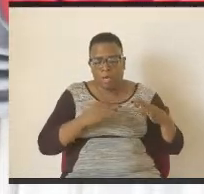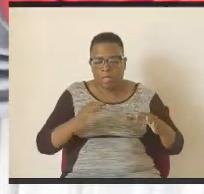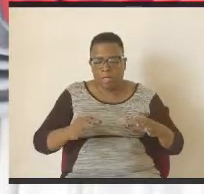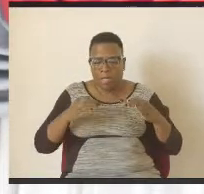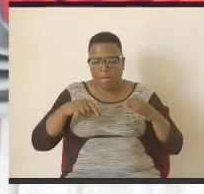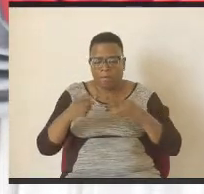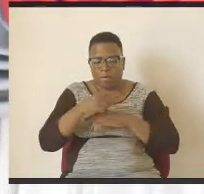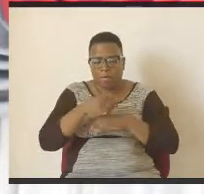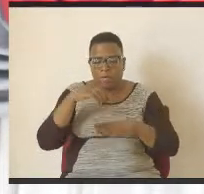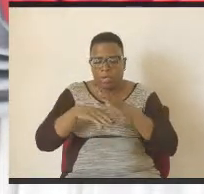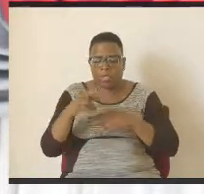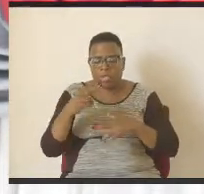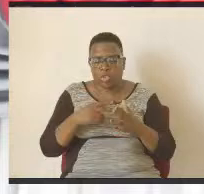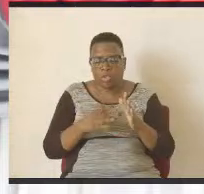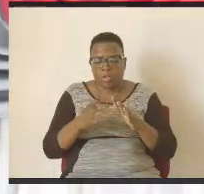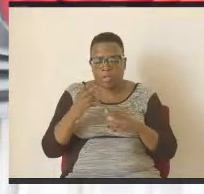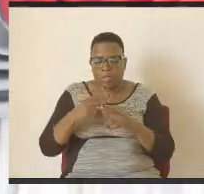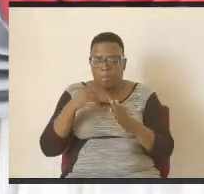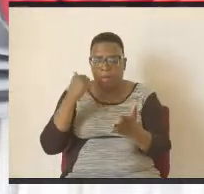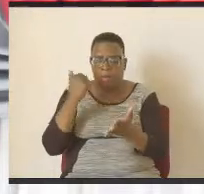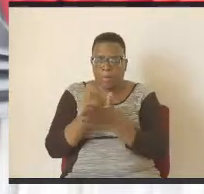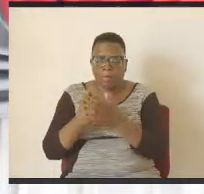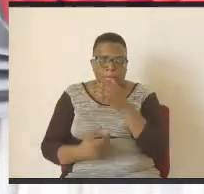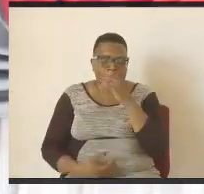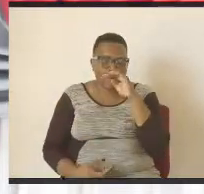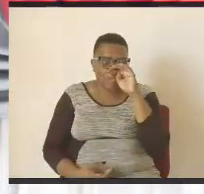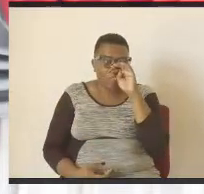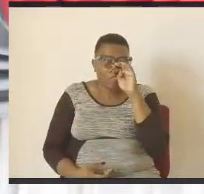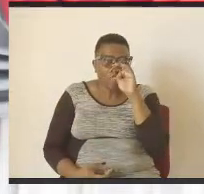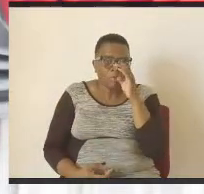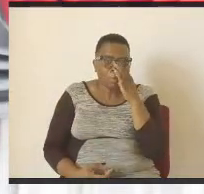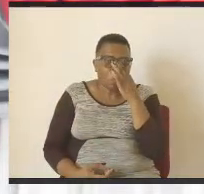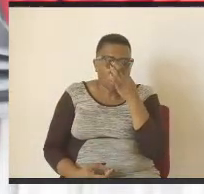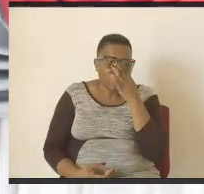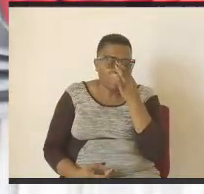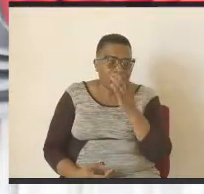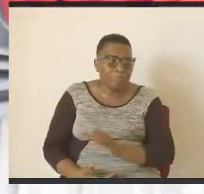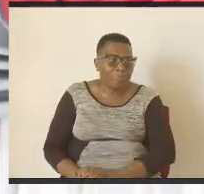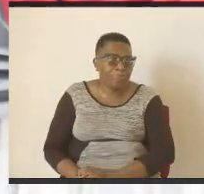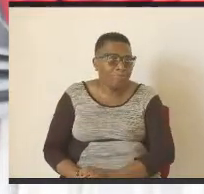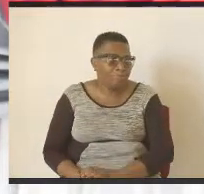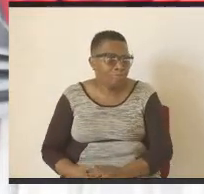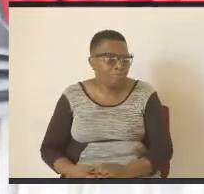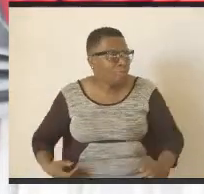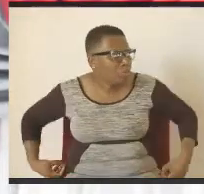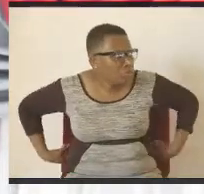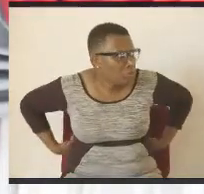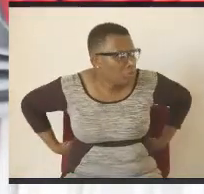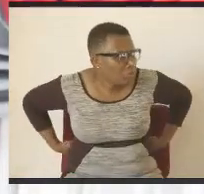name. Amen. Never get used to Calvary.